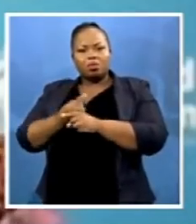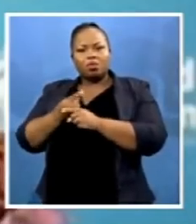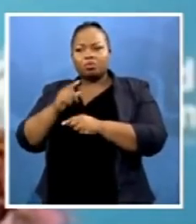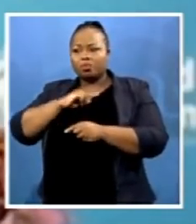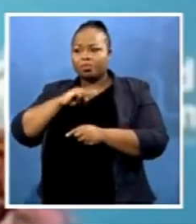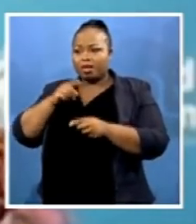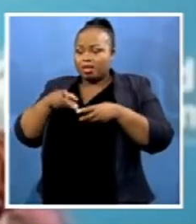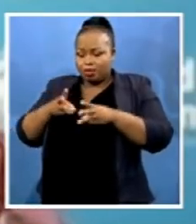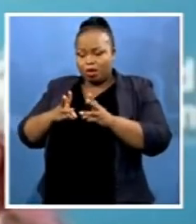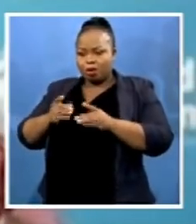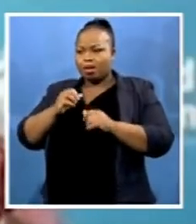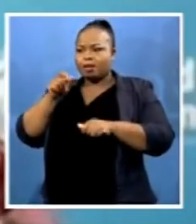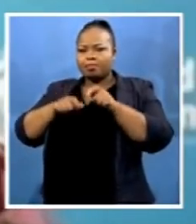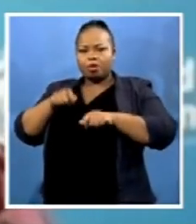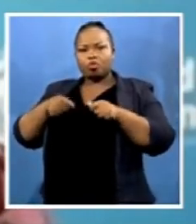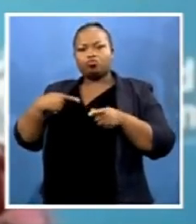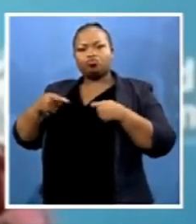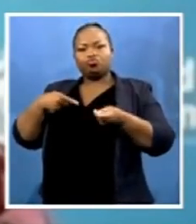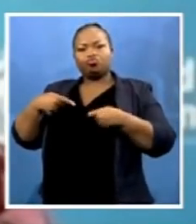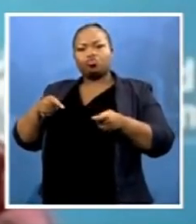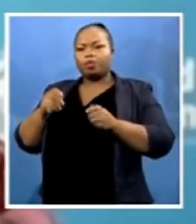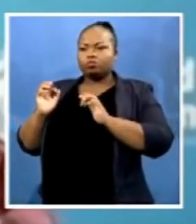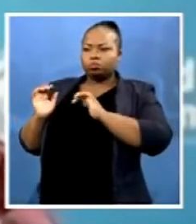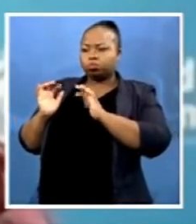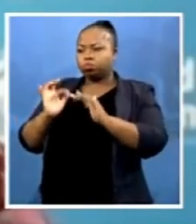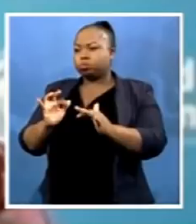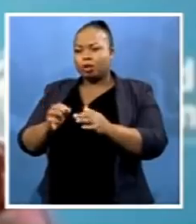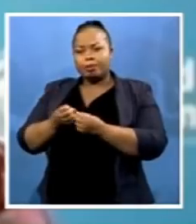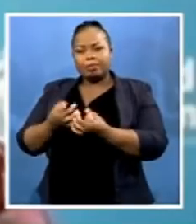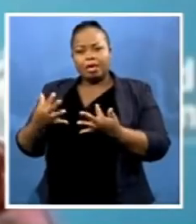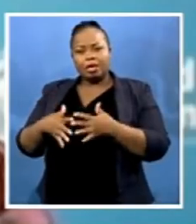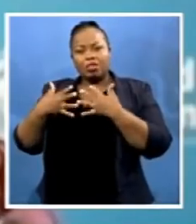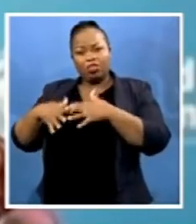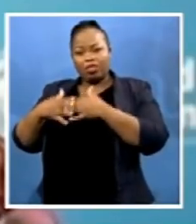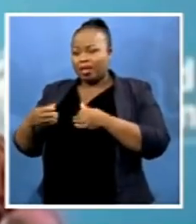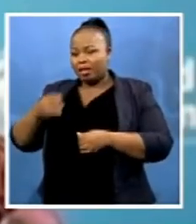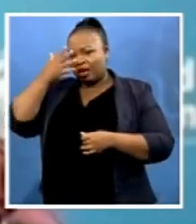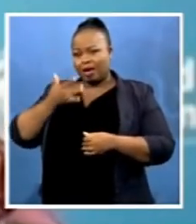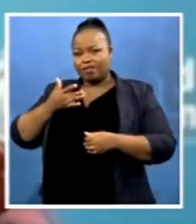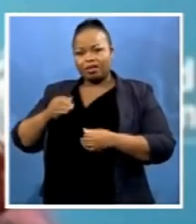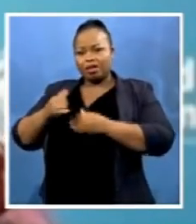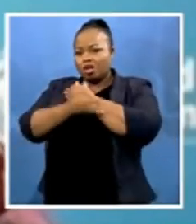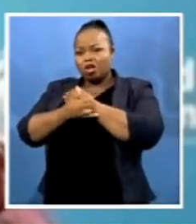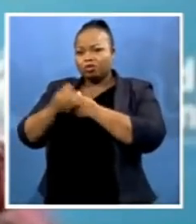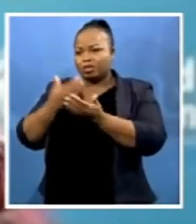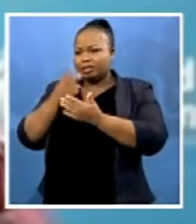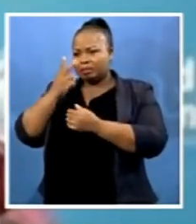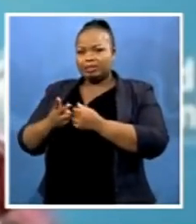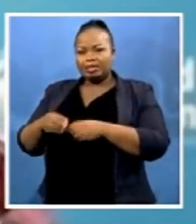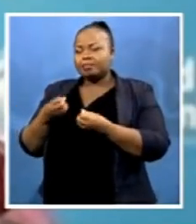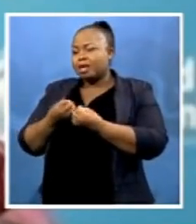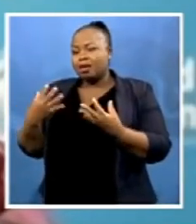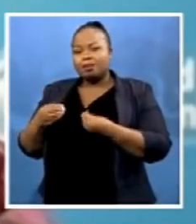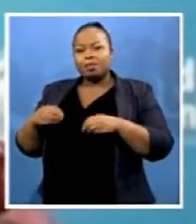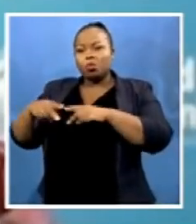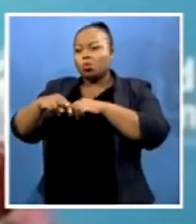way areas where people shop in many African countries are organized. In addition to that, after Dar es Salaam